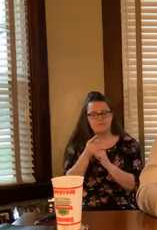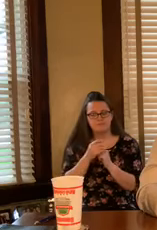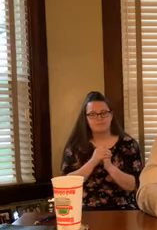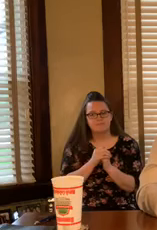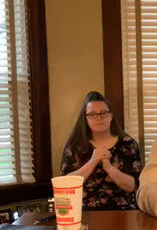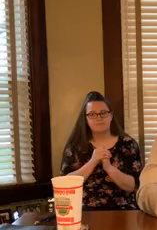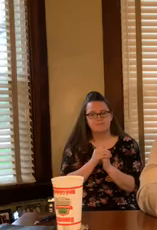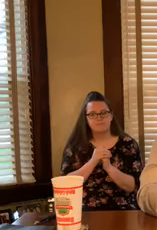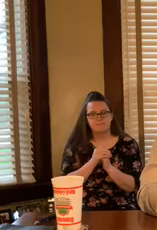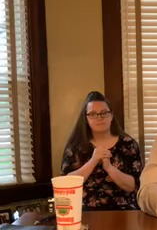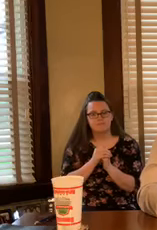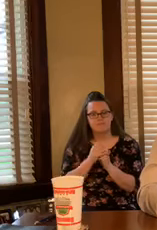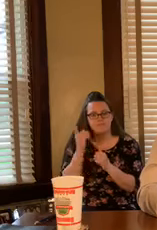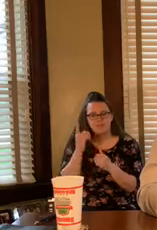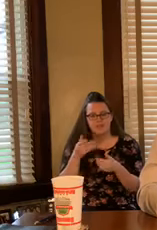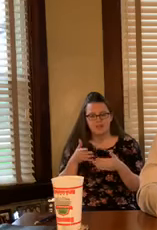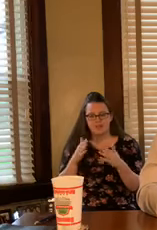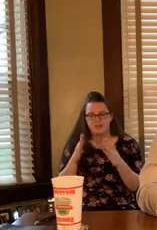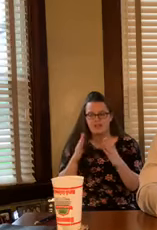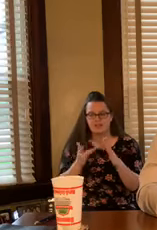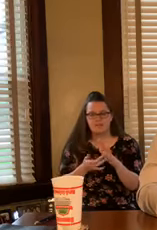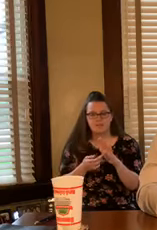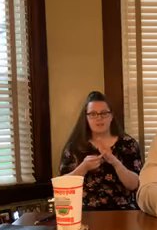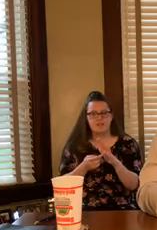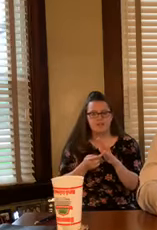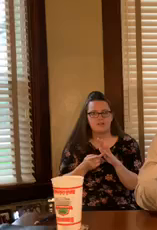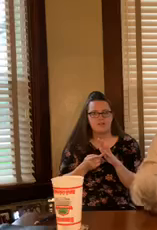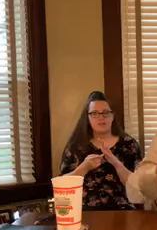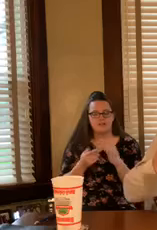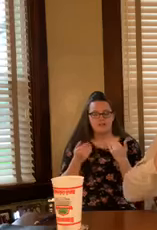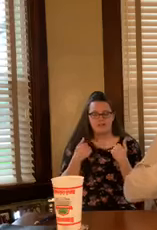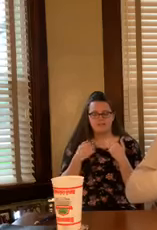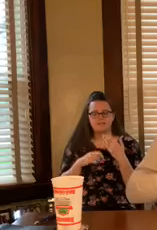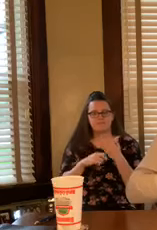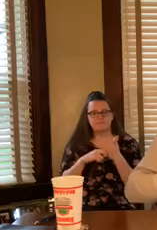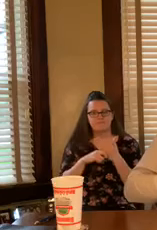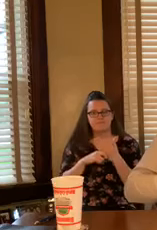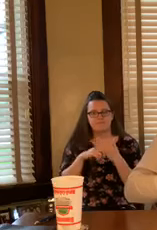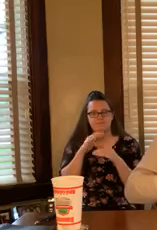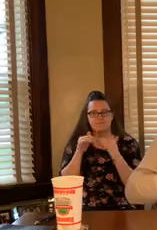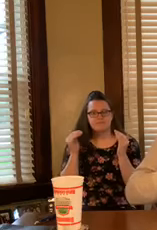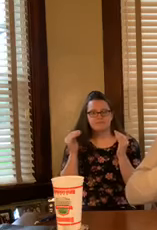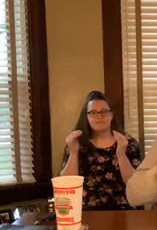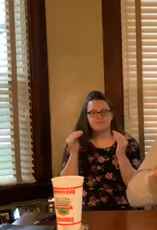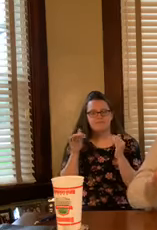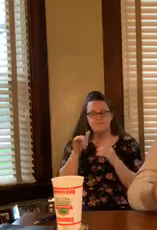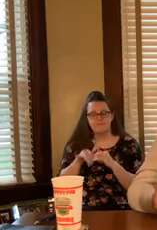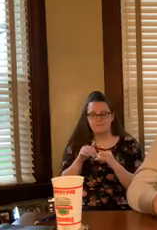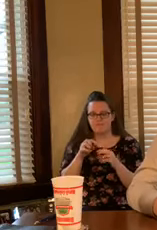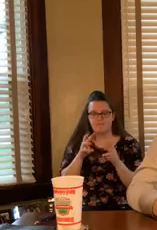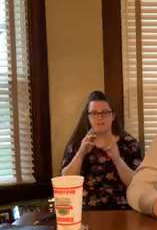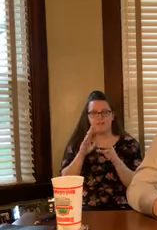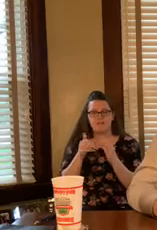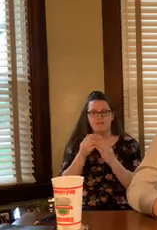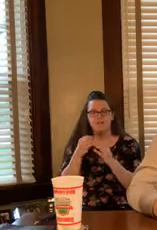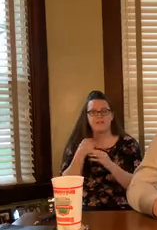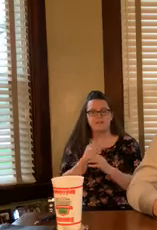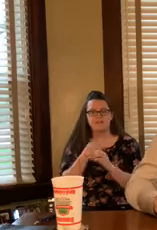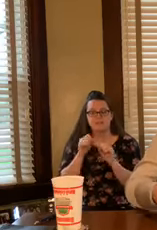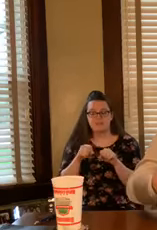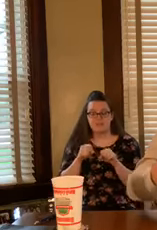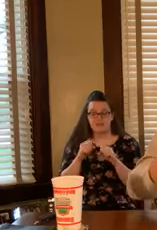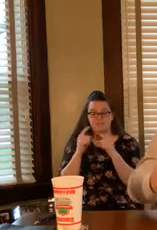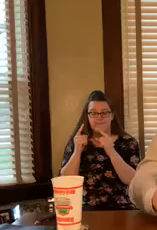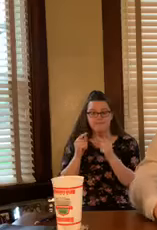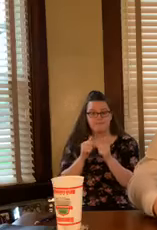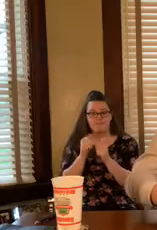you. That's why He allowed Peter to open the keys to heaven so that all of us could go be with him. His word